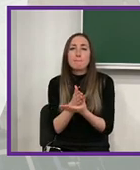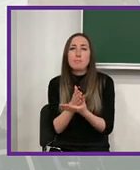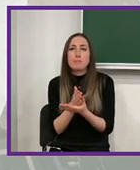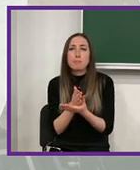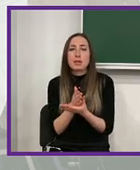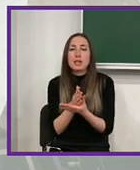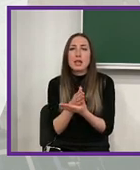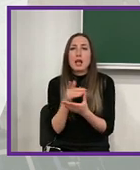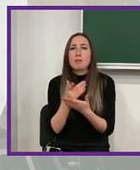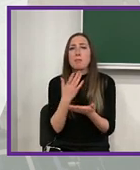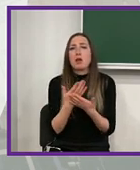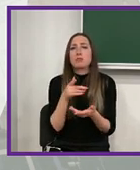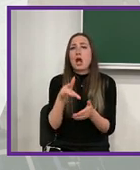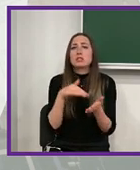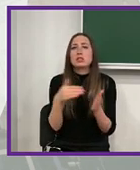able to talk to